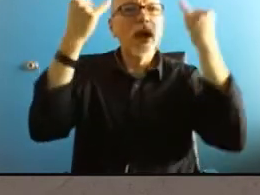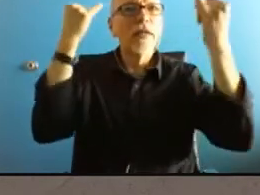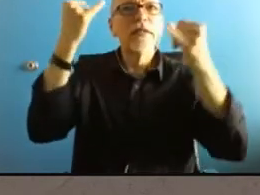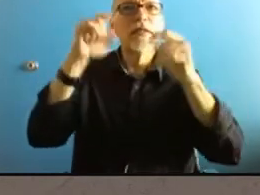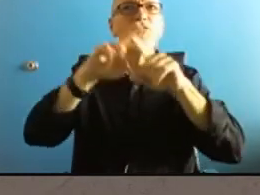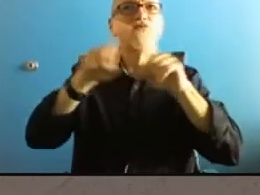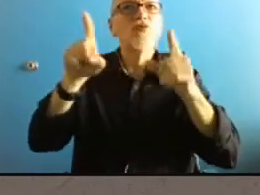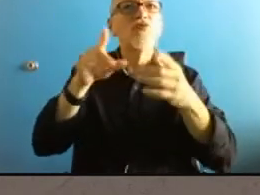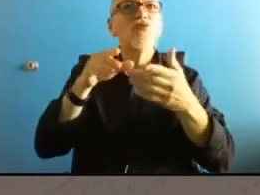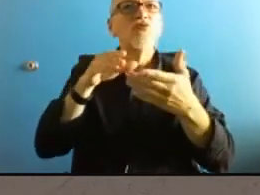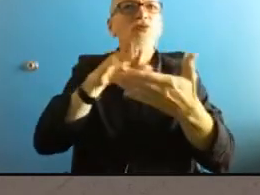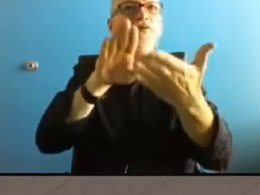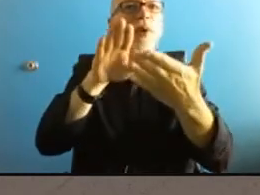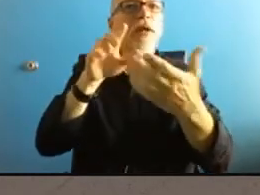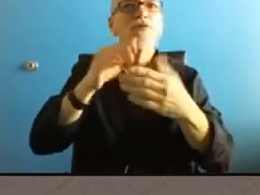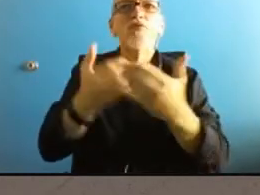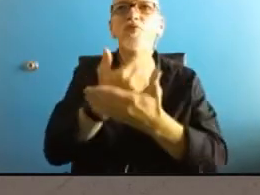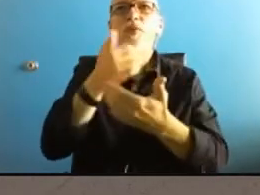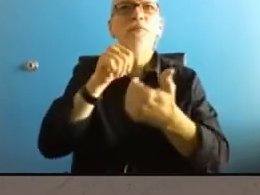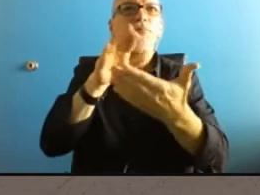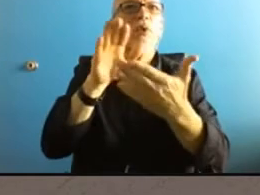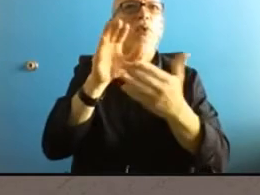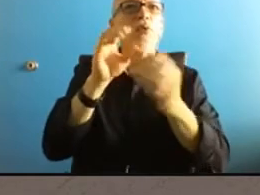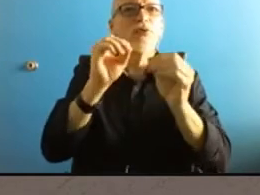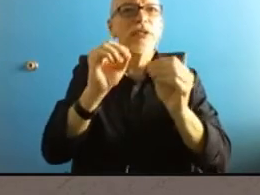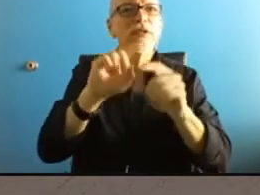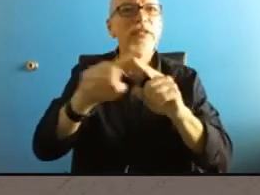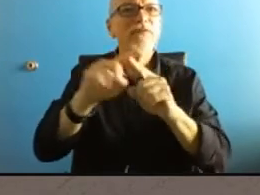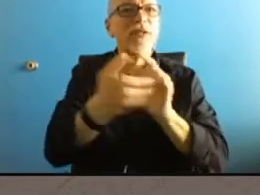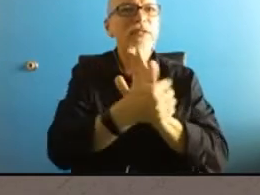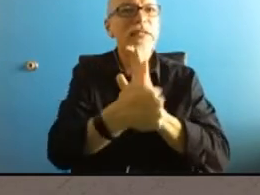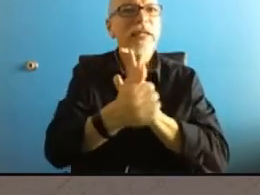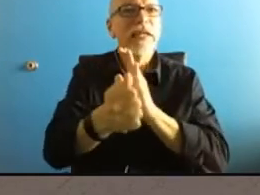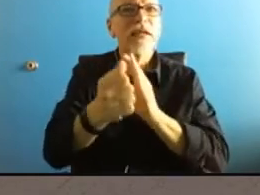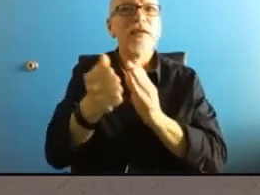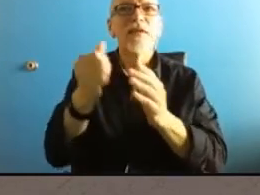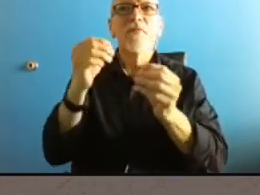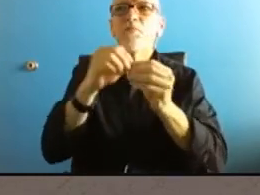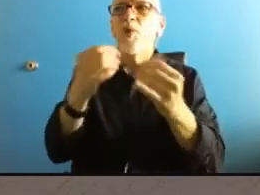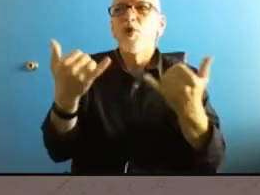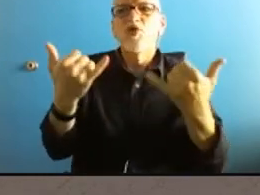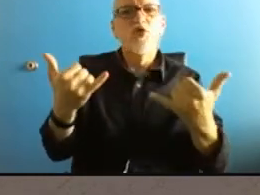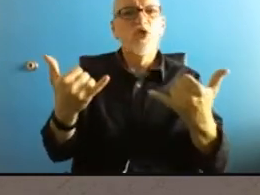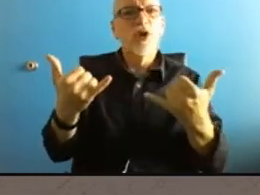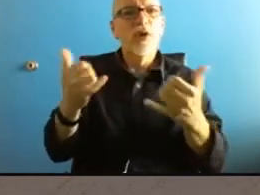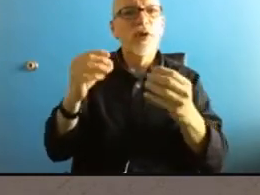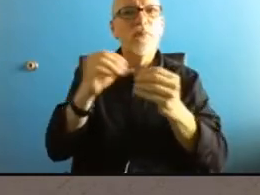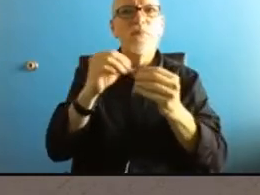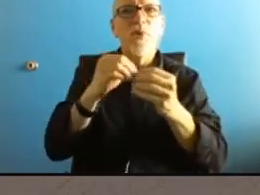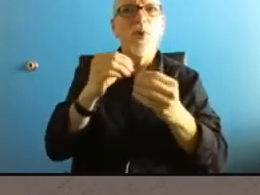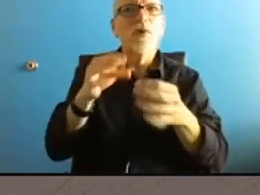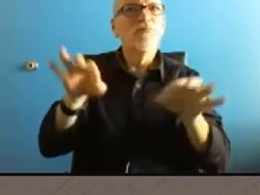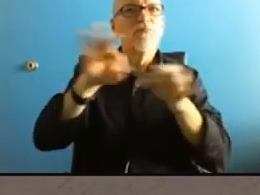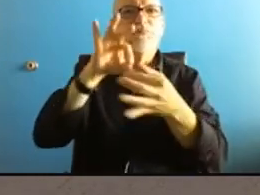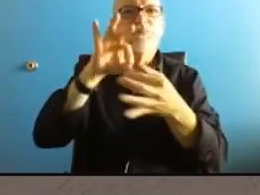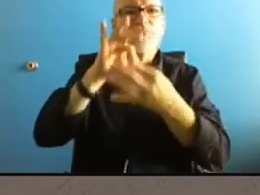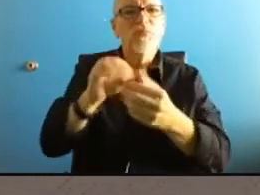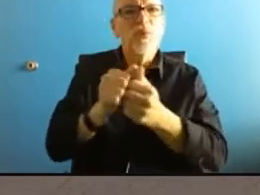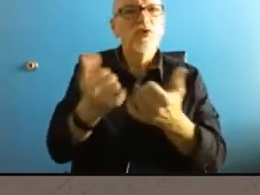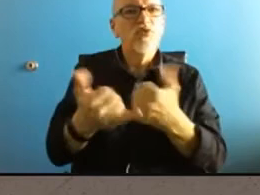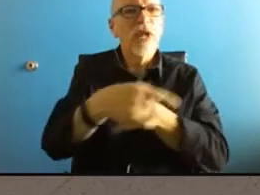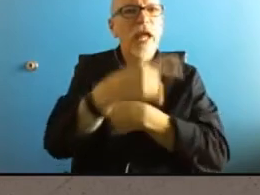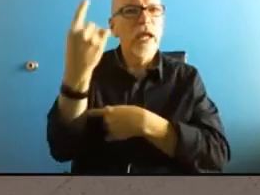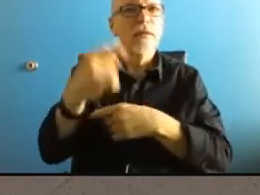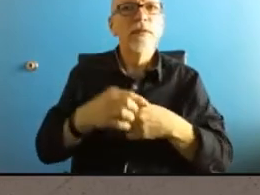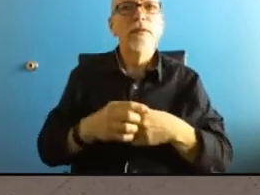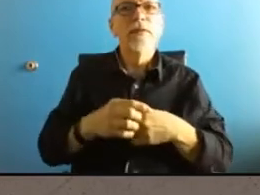teaching a skill set that is current and relevant to how students want to learn today. And these